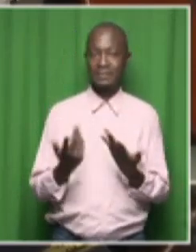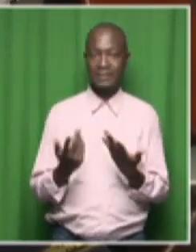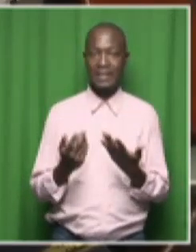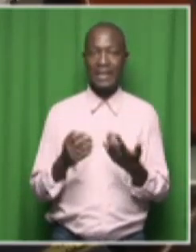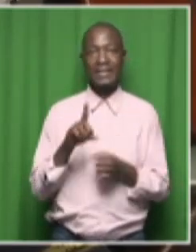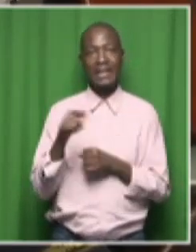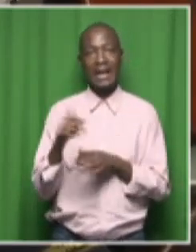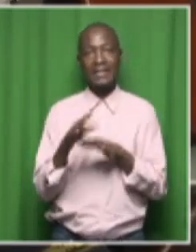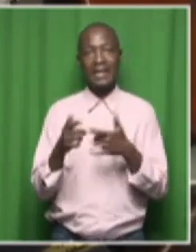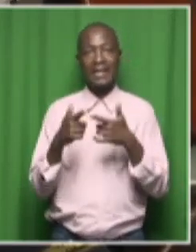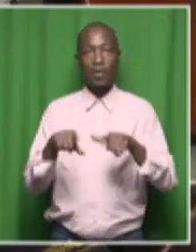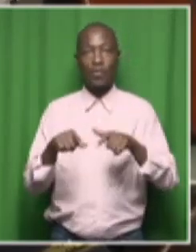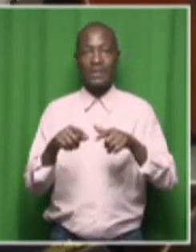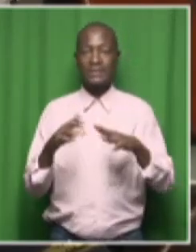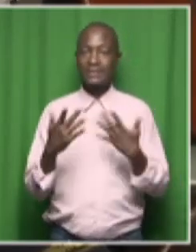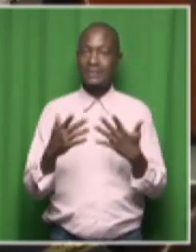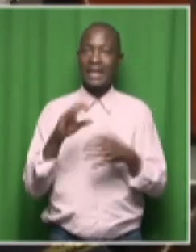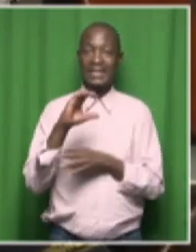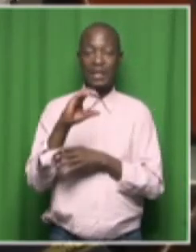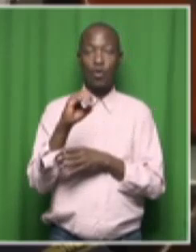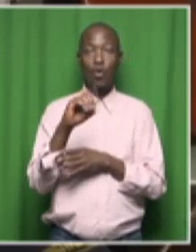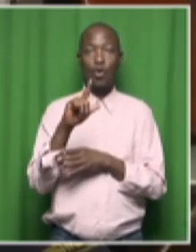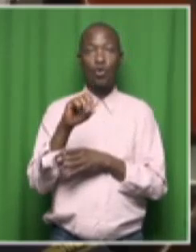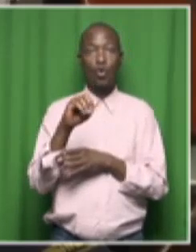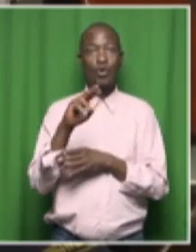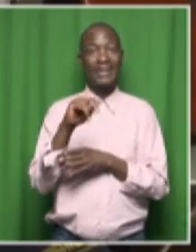certain languages, especially the colonial languages,